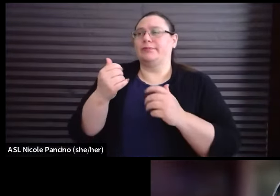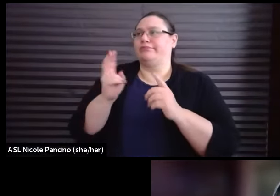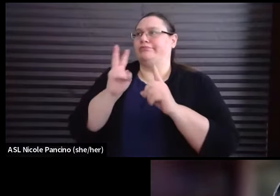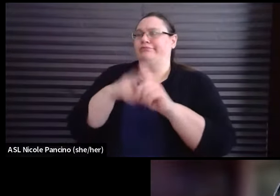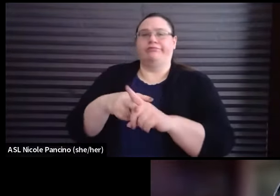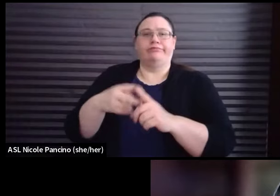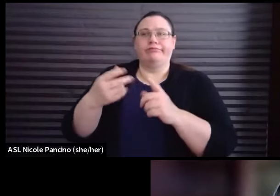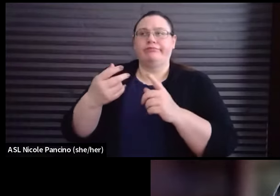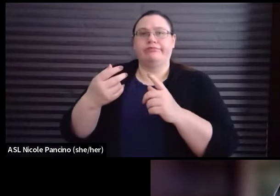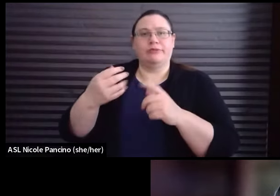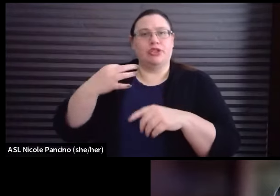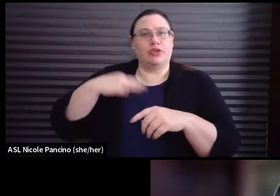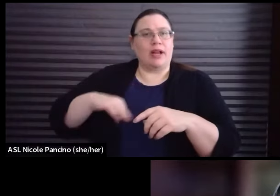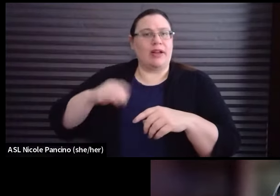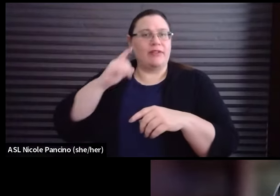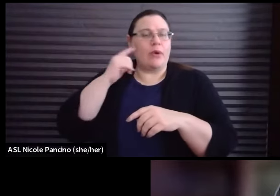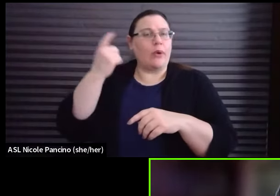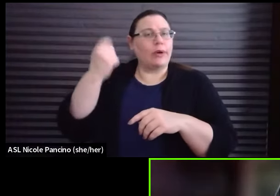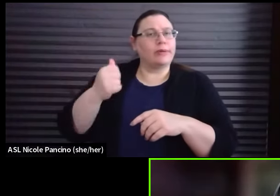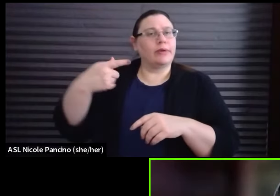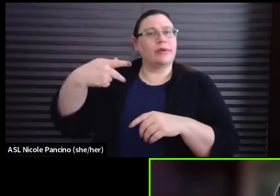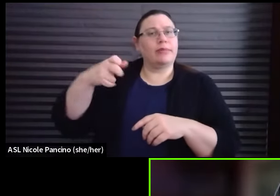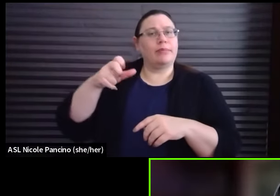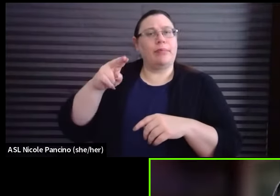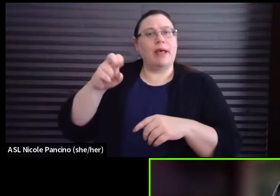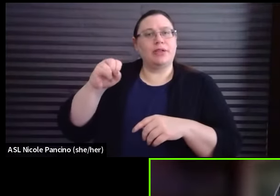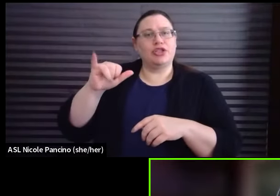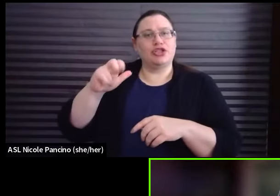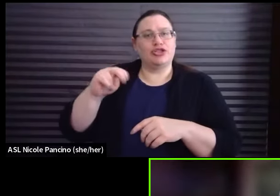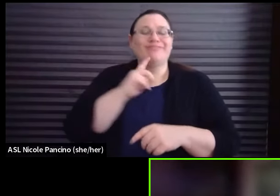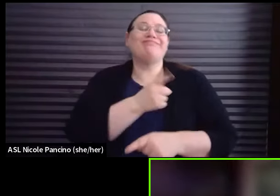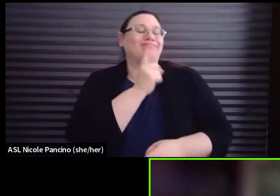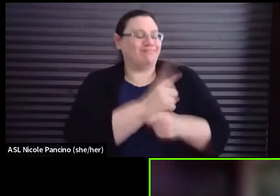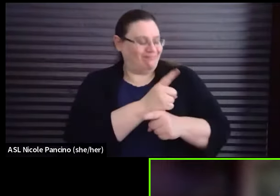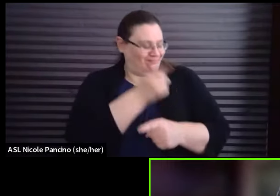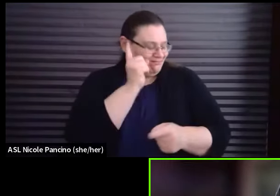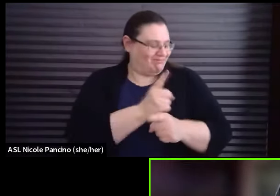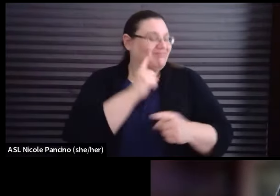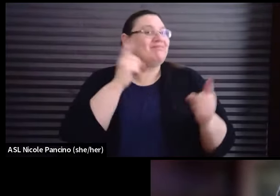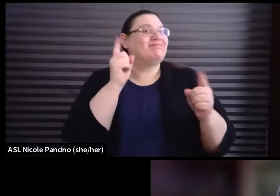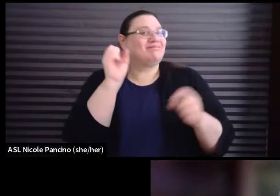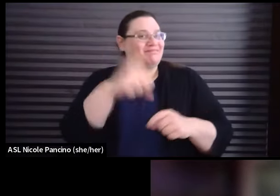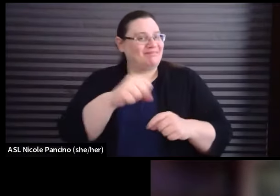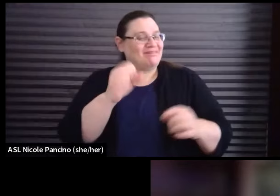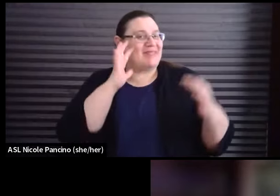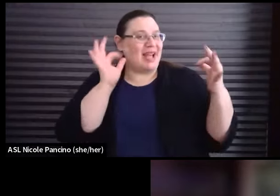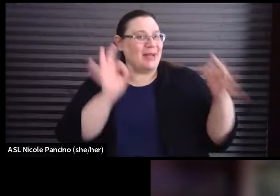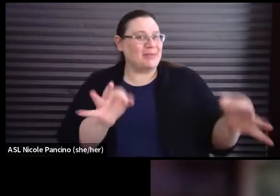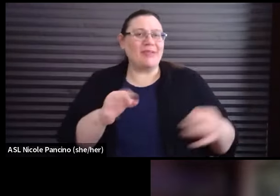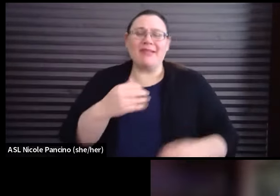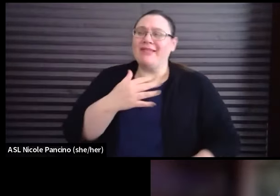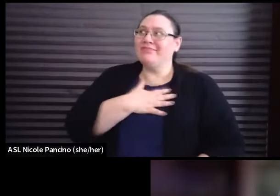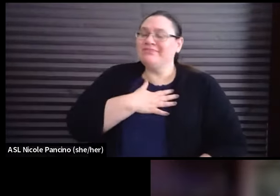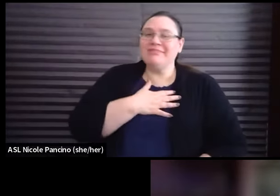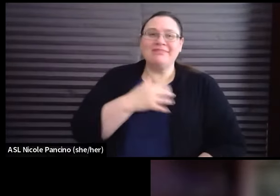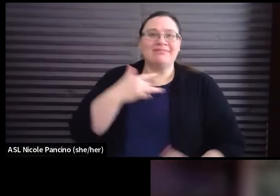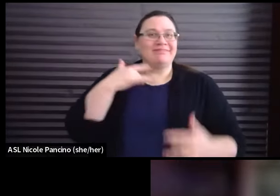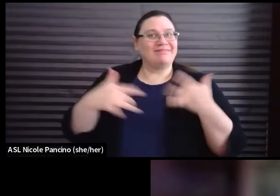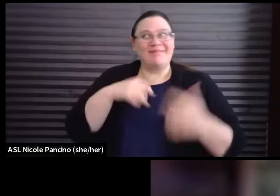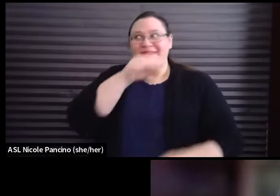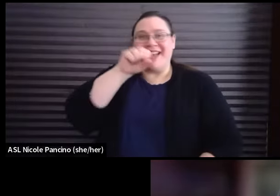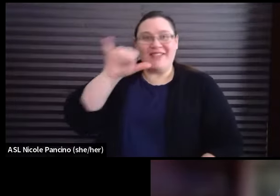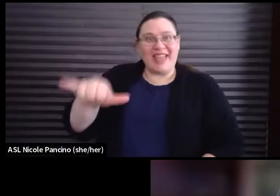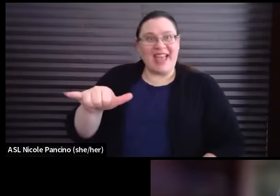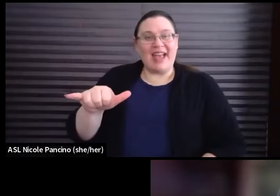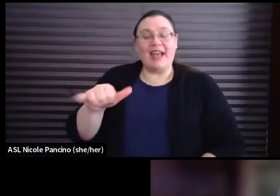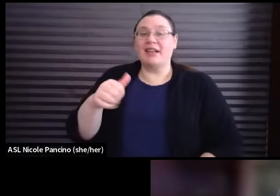for the pension there. That's awesome. Yes, yes, absolutely. Love that. Love that. Well, as someone who, again,